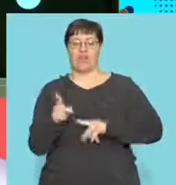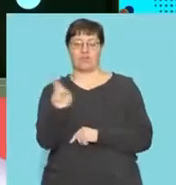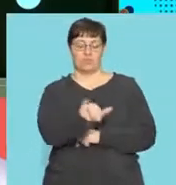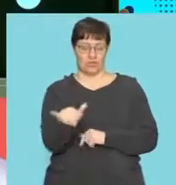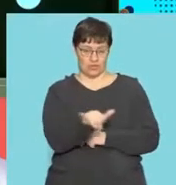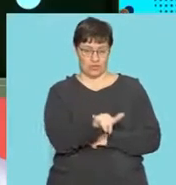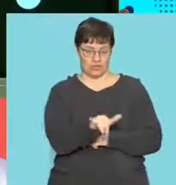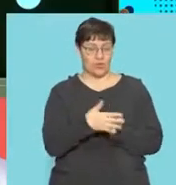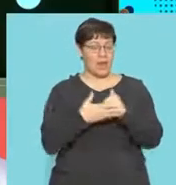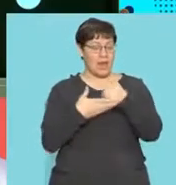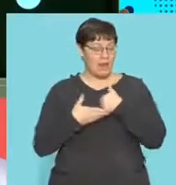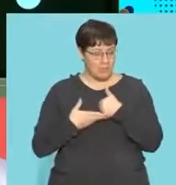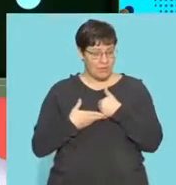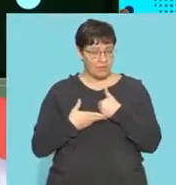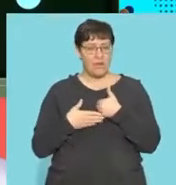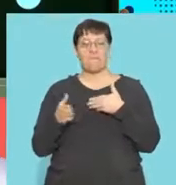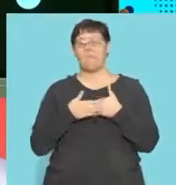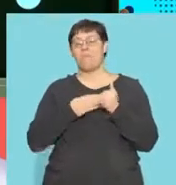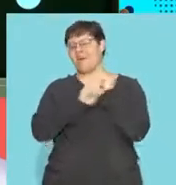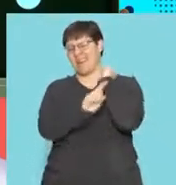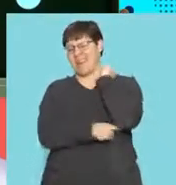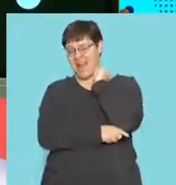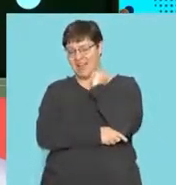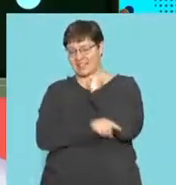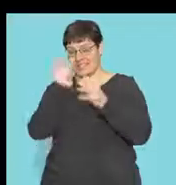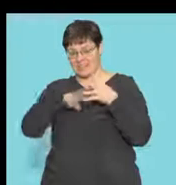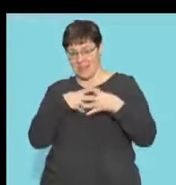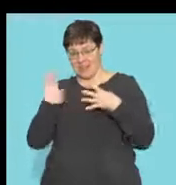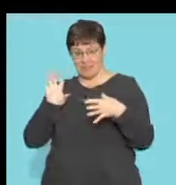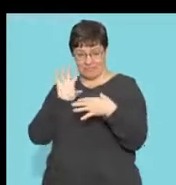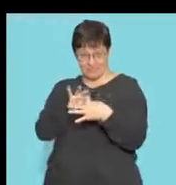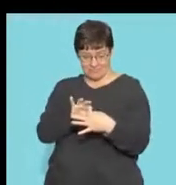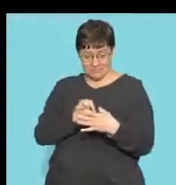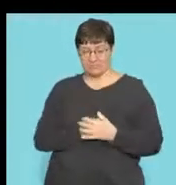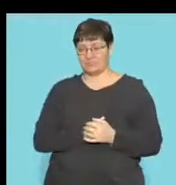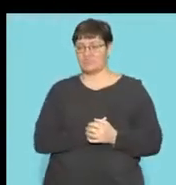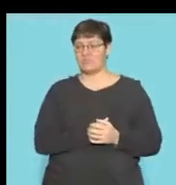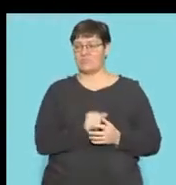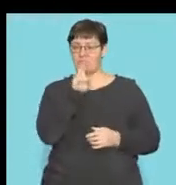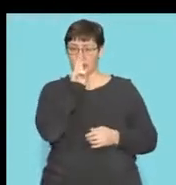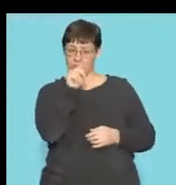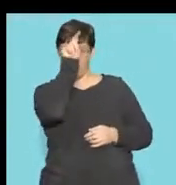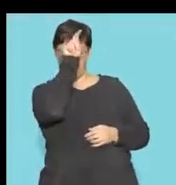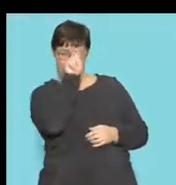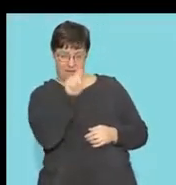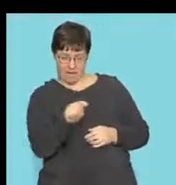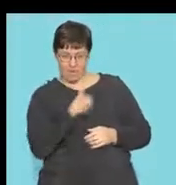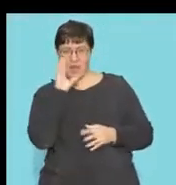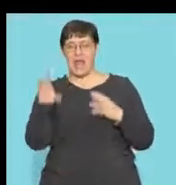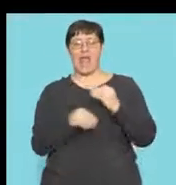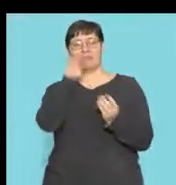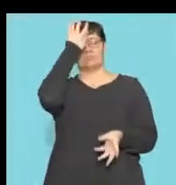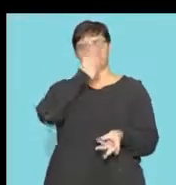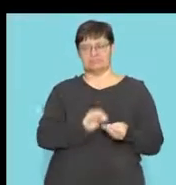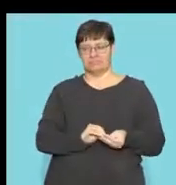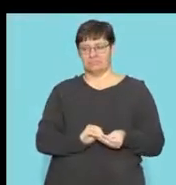reacting. To help us, we're going to do one last thing with the table. And that is, if we look at these reactions, we could add